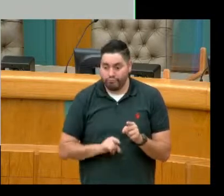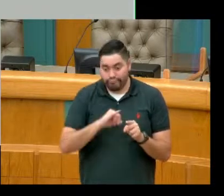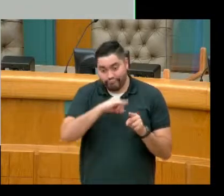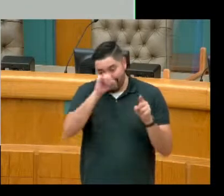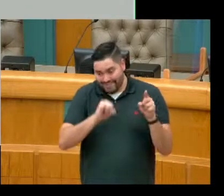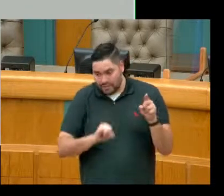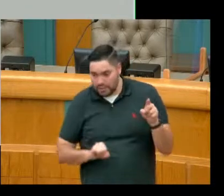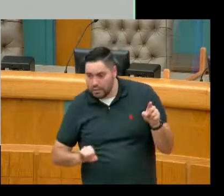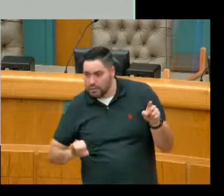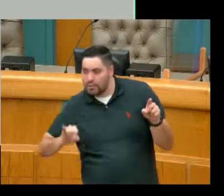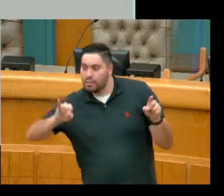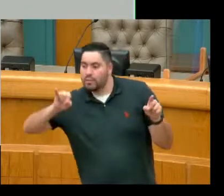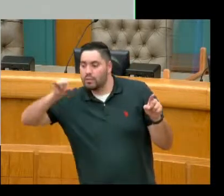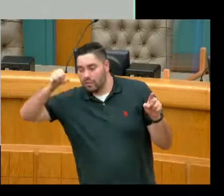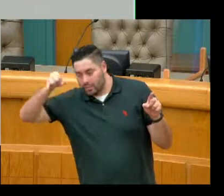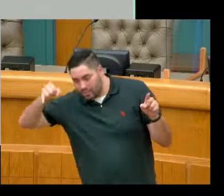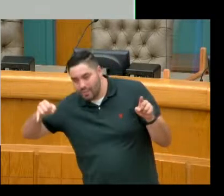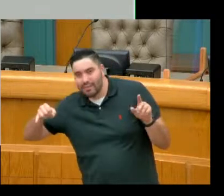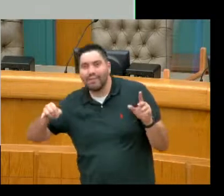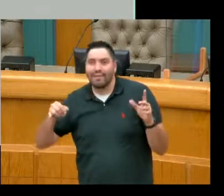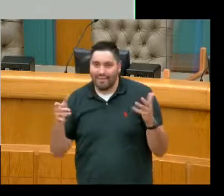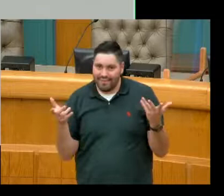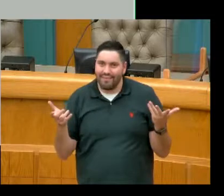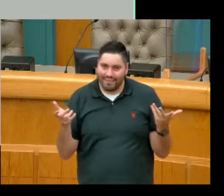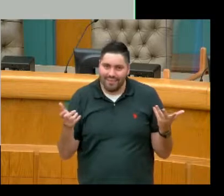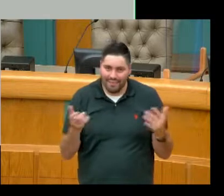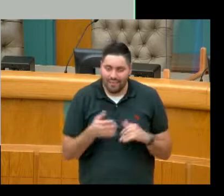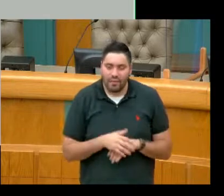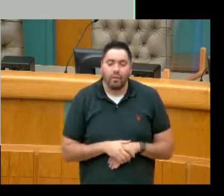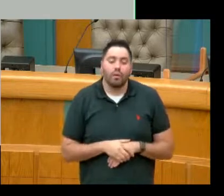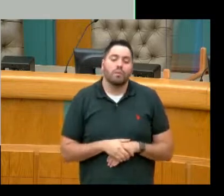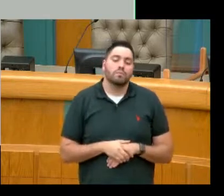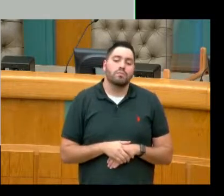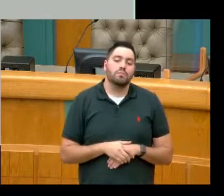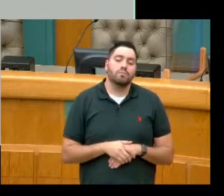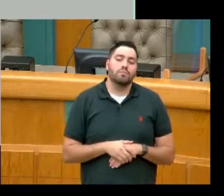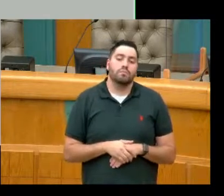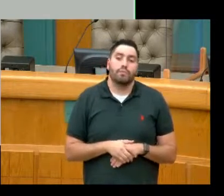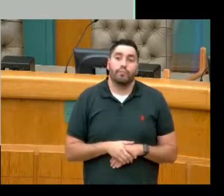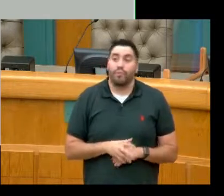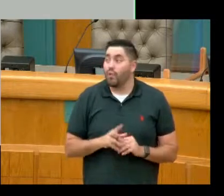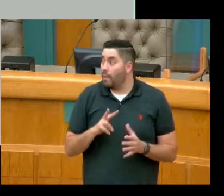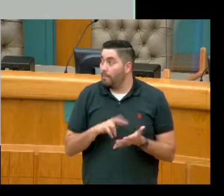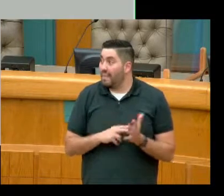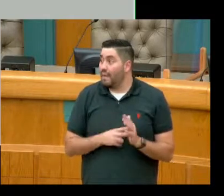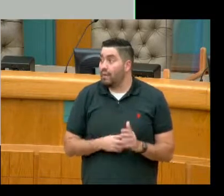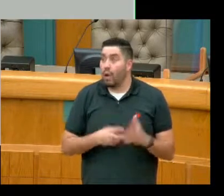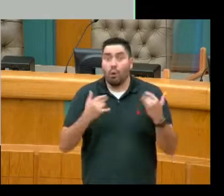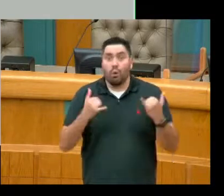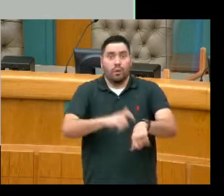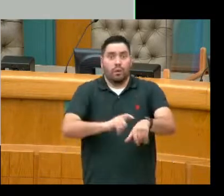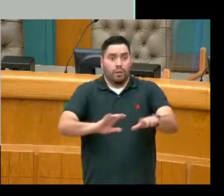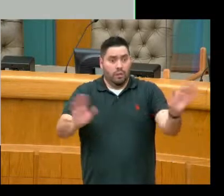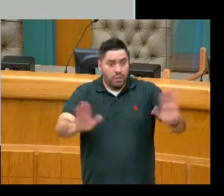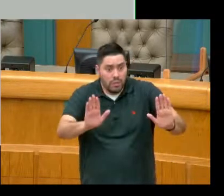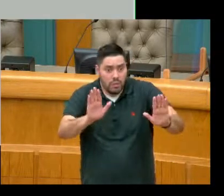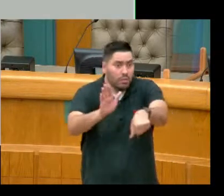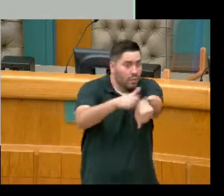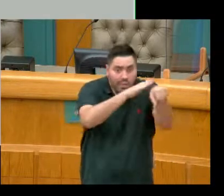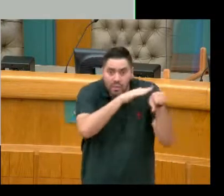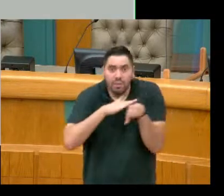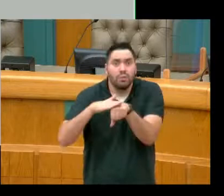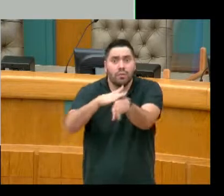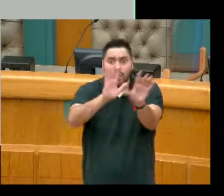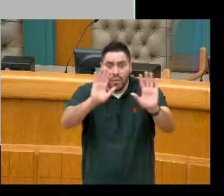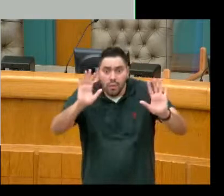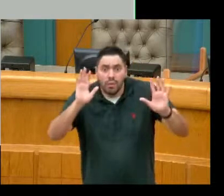top line that's in purple is Nueces, and what you can see is that it's been kind of going up and down, but over time more of a gradual downwards or